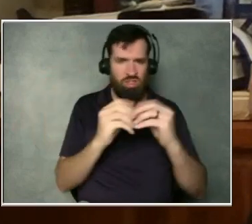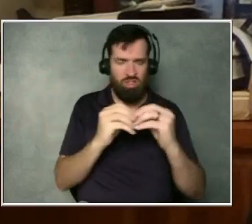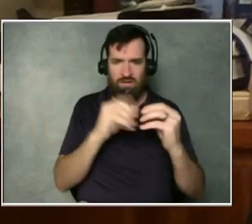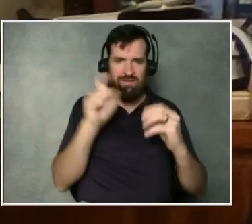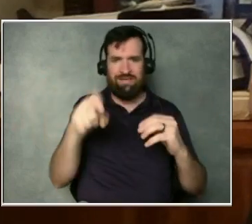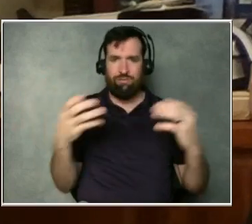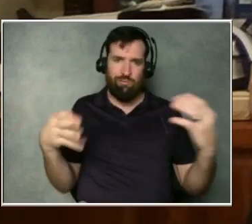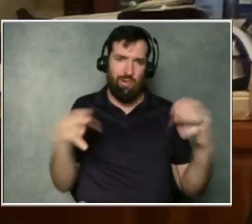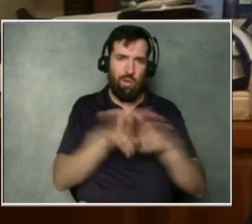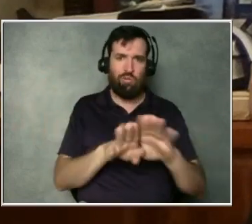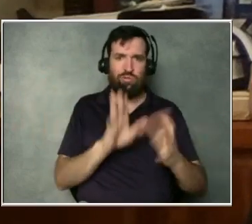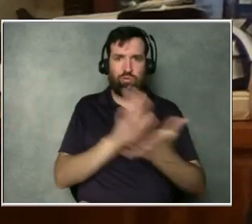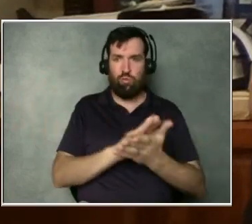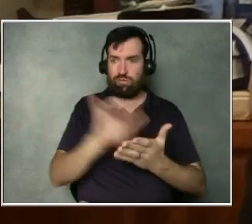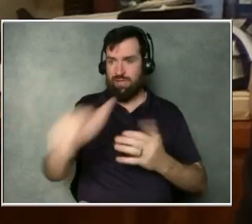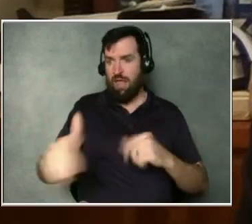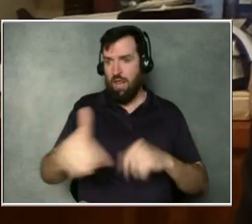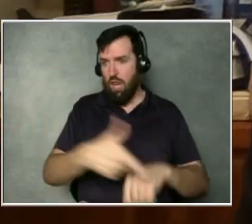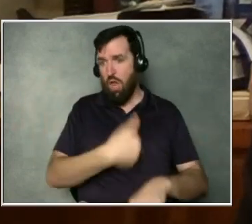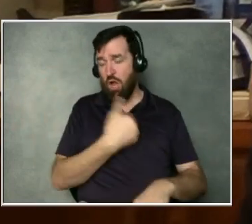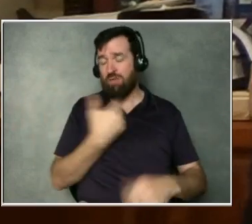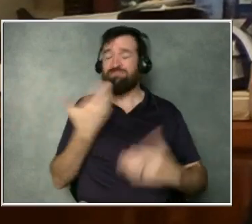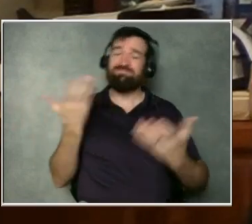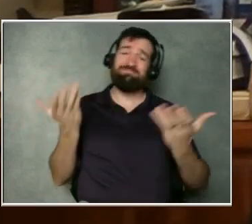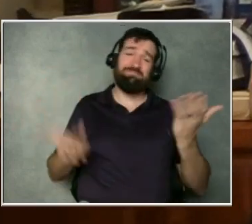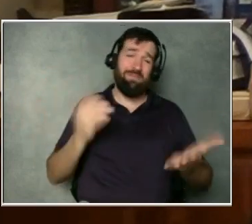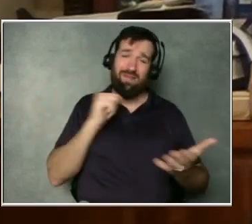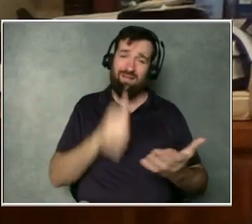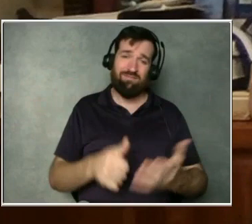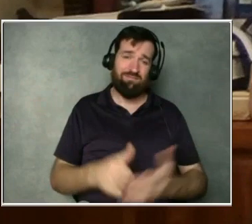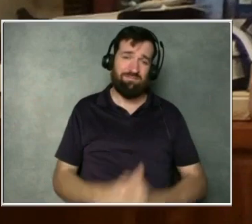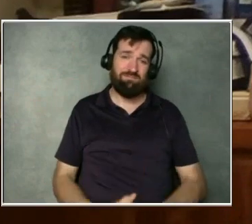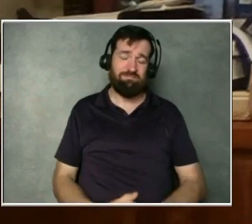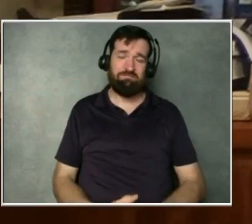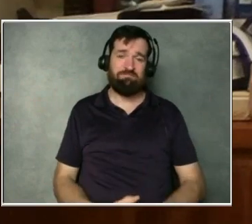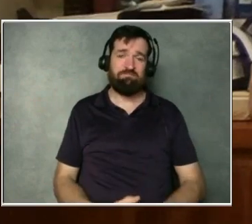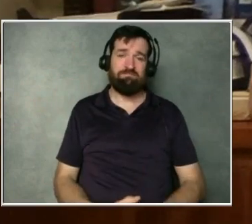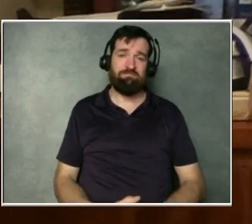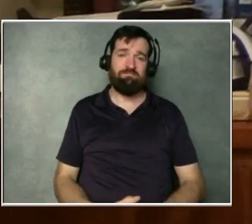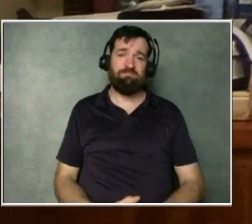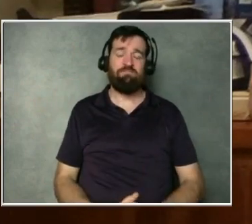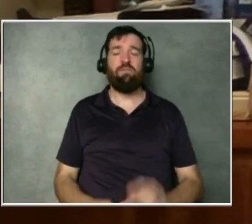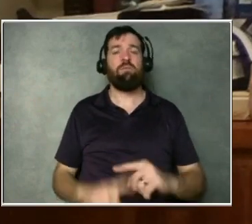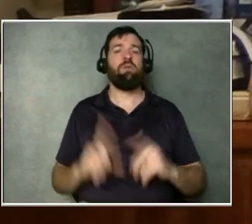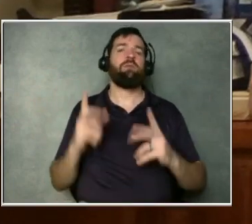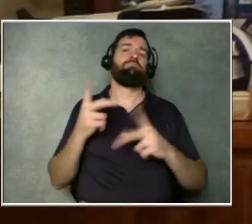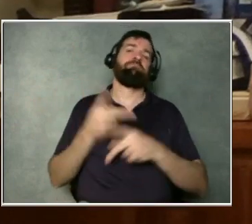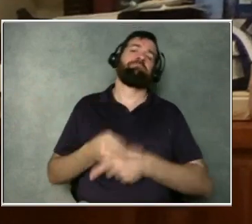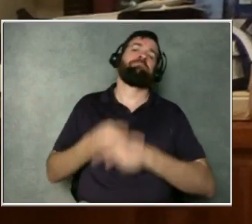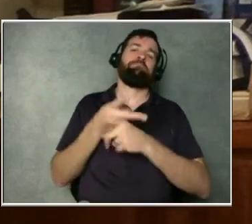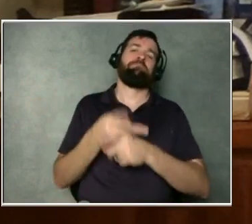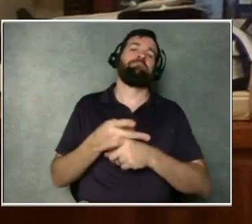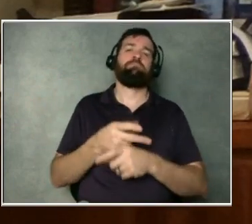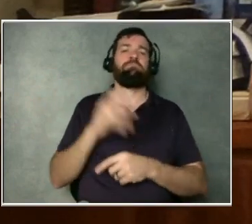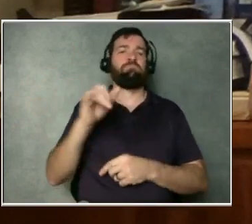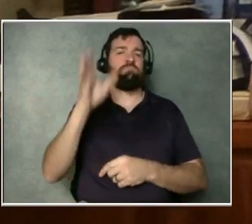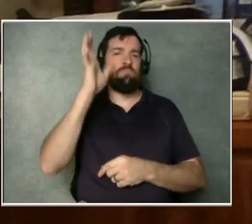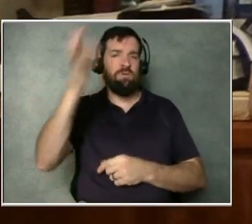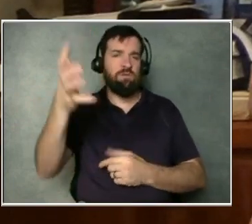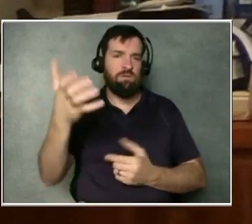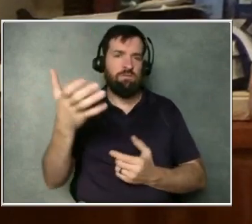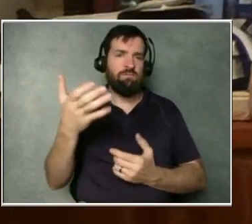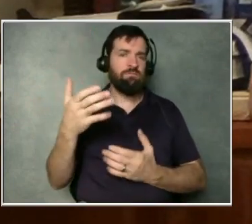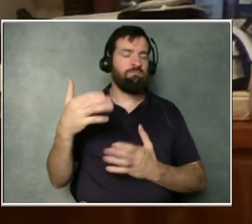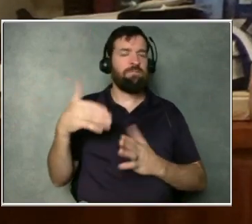as long as we did? Probably not. But that was the precautionary principle. That was